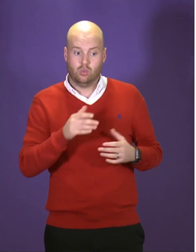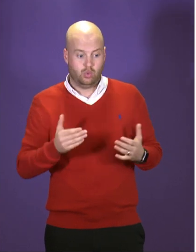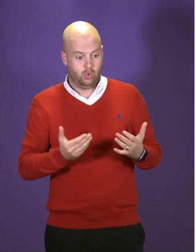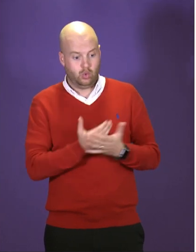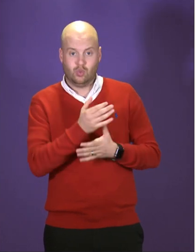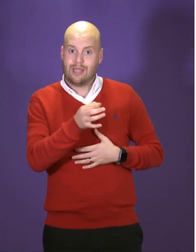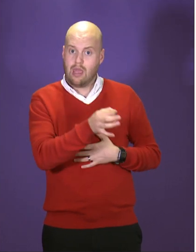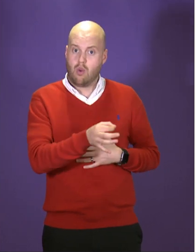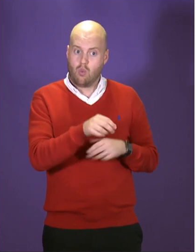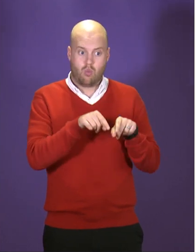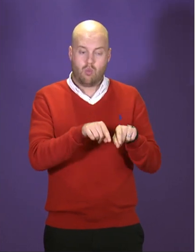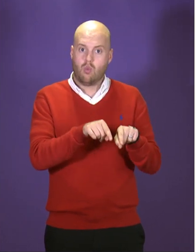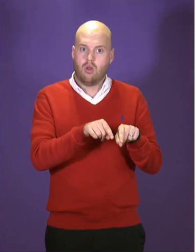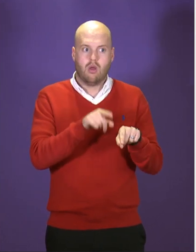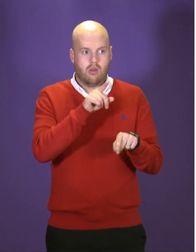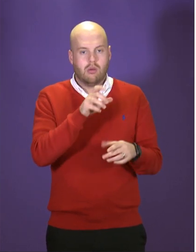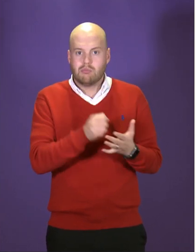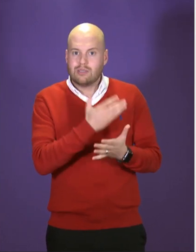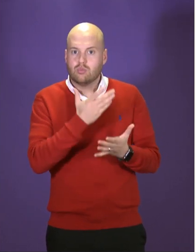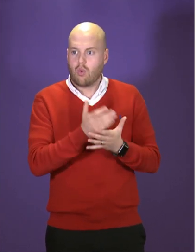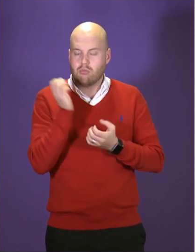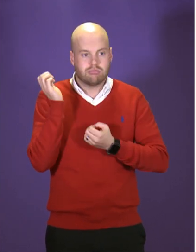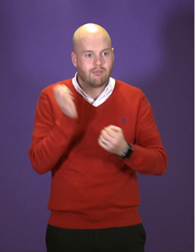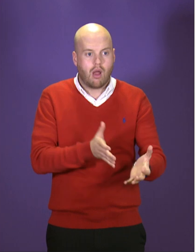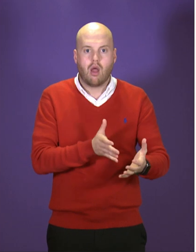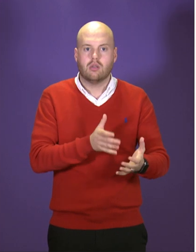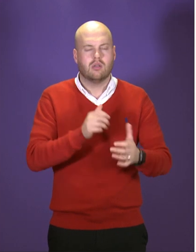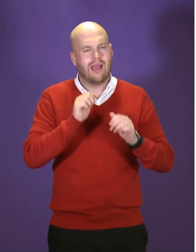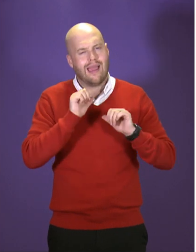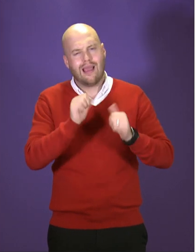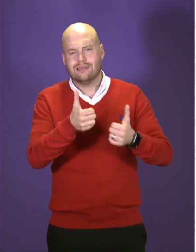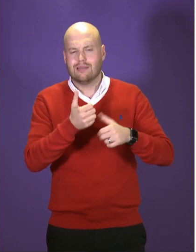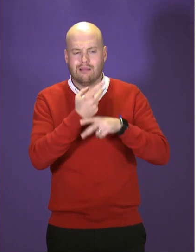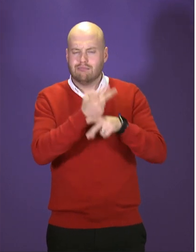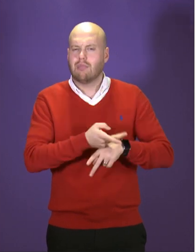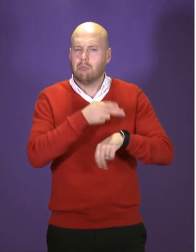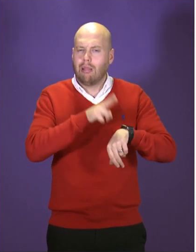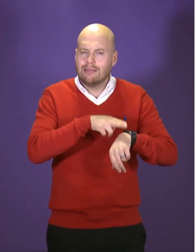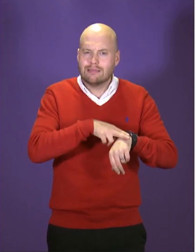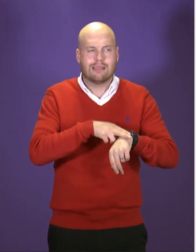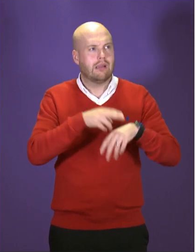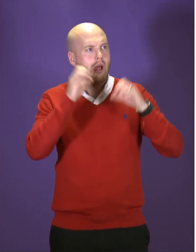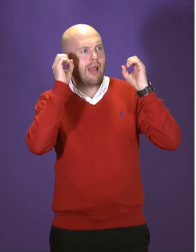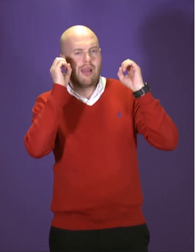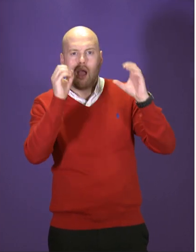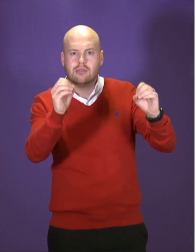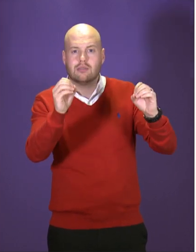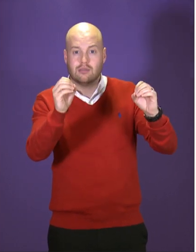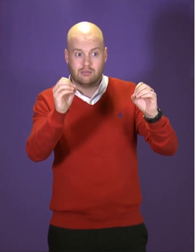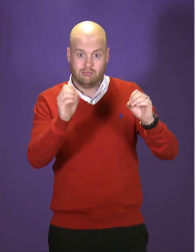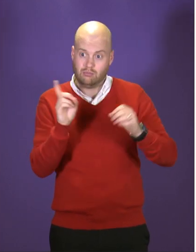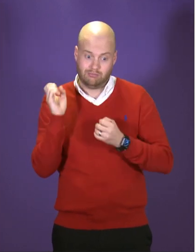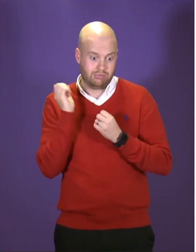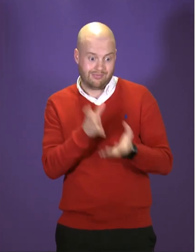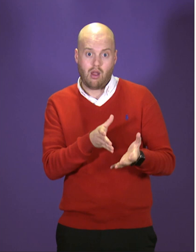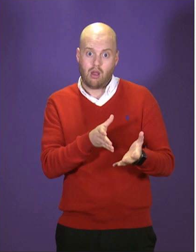and ensure that there is great lighting and excellent policing 24/7, I said, I promise that in 3 years